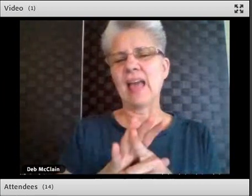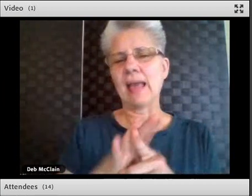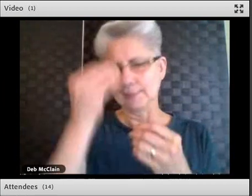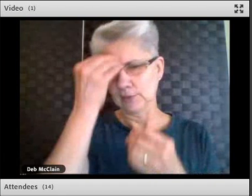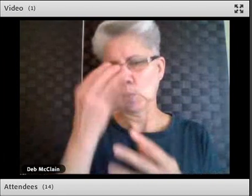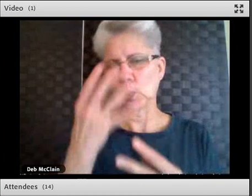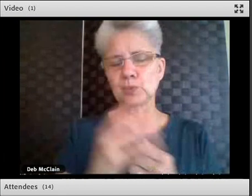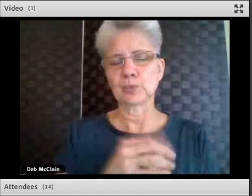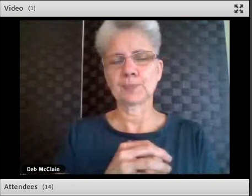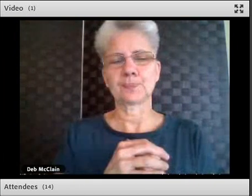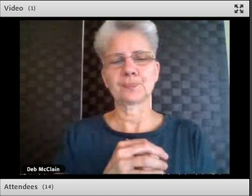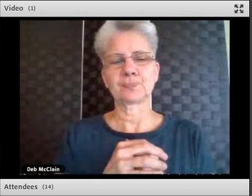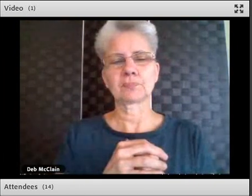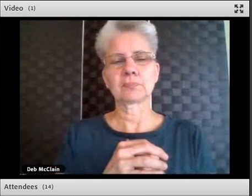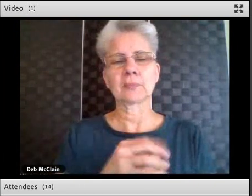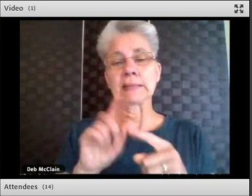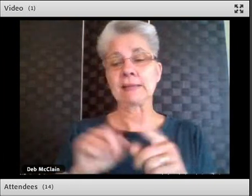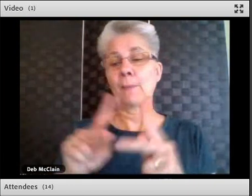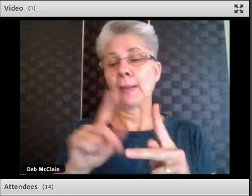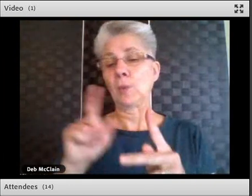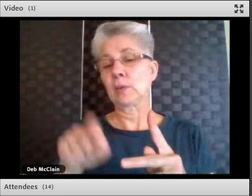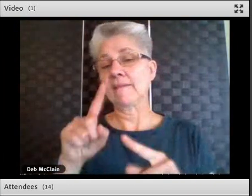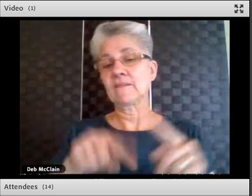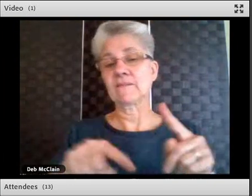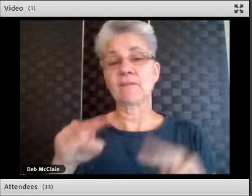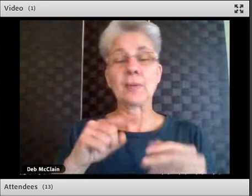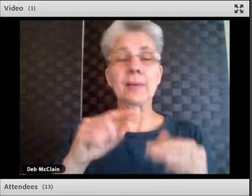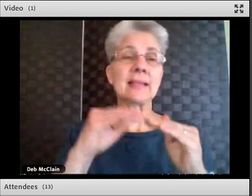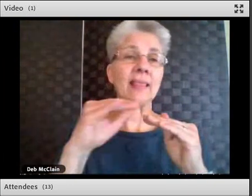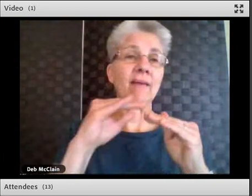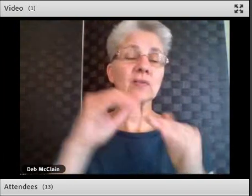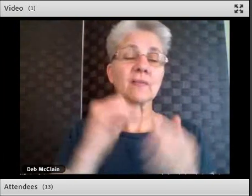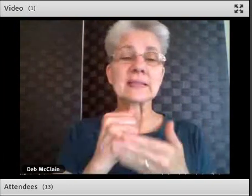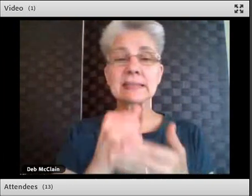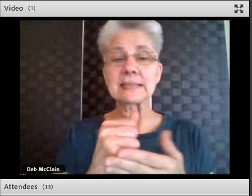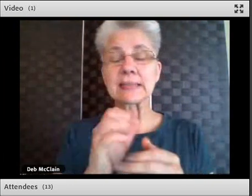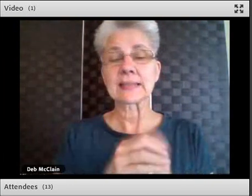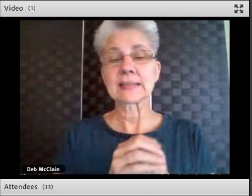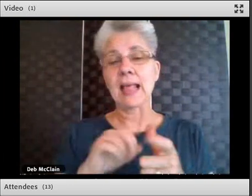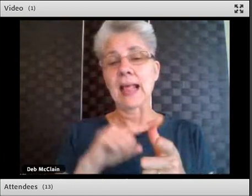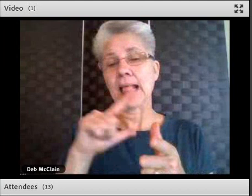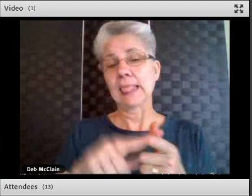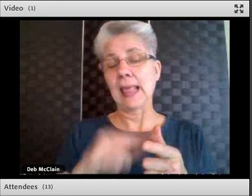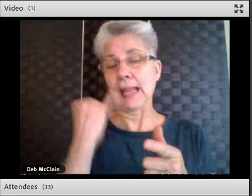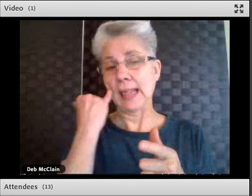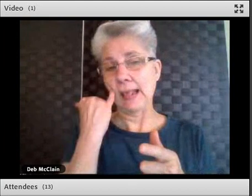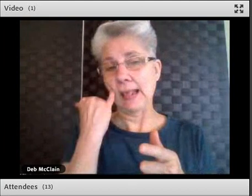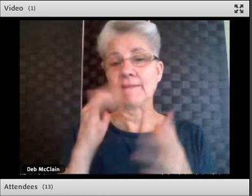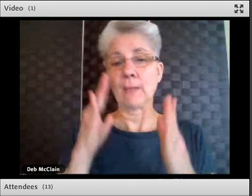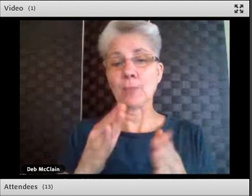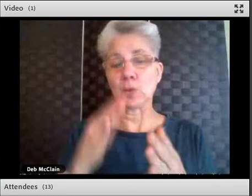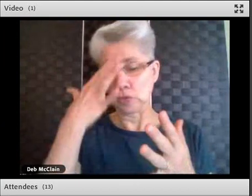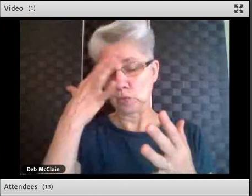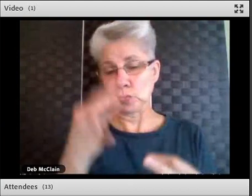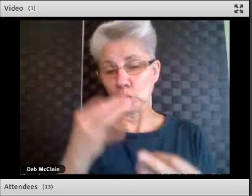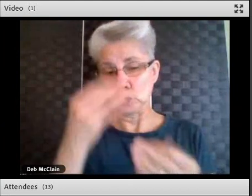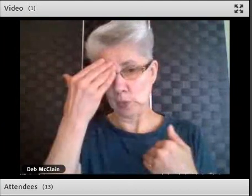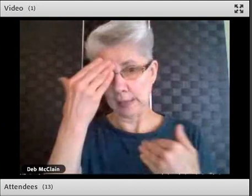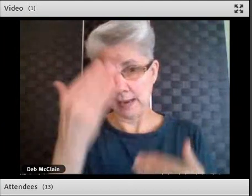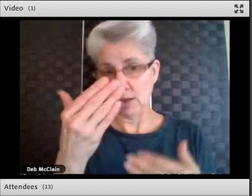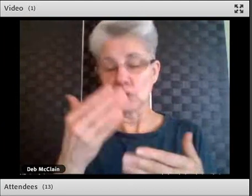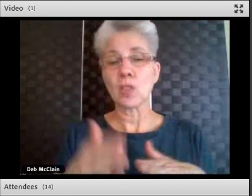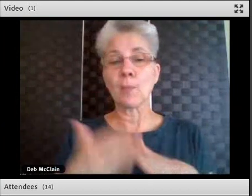disclosure. Different patrons will need various levels of assistance. And then if the patrons choose to acknowledge the